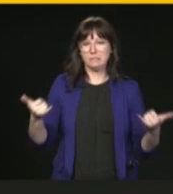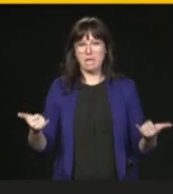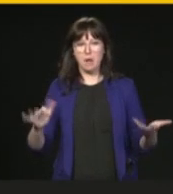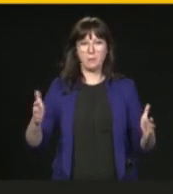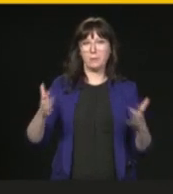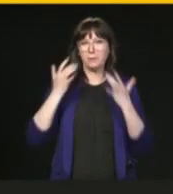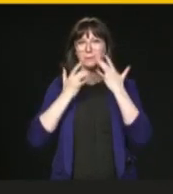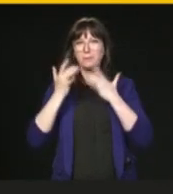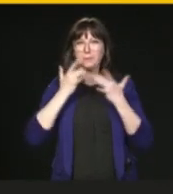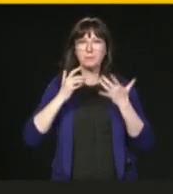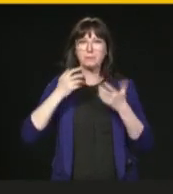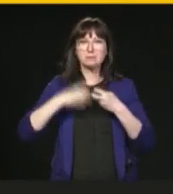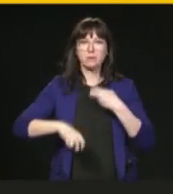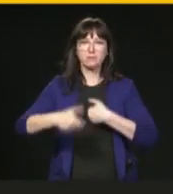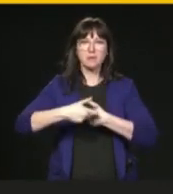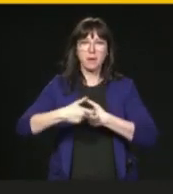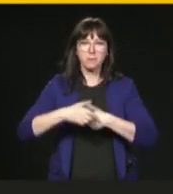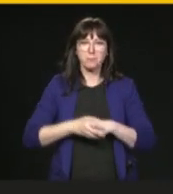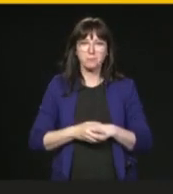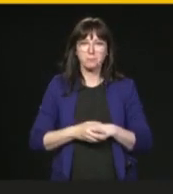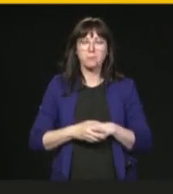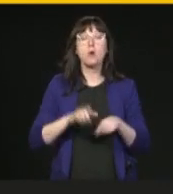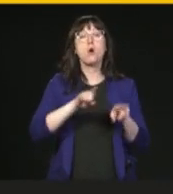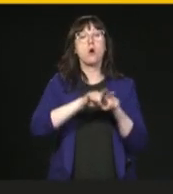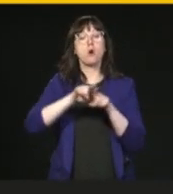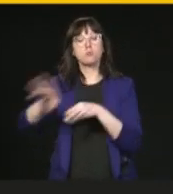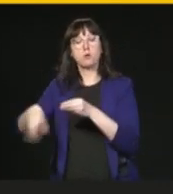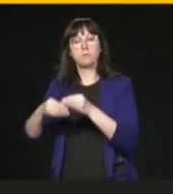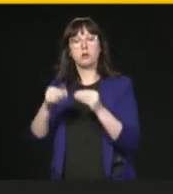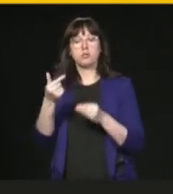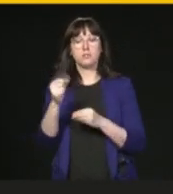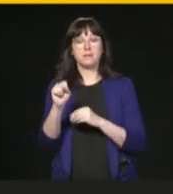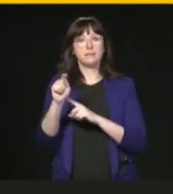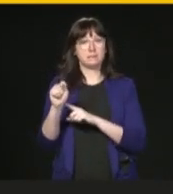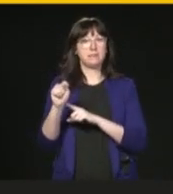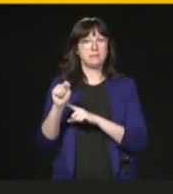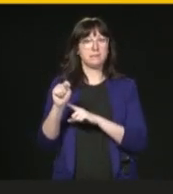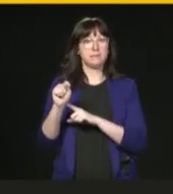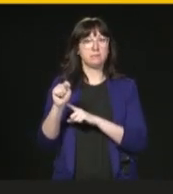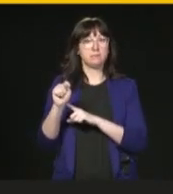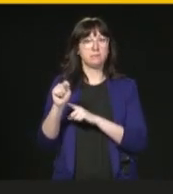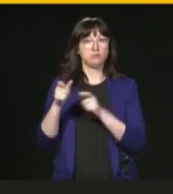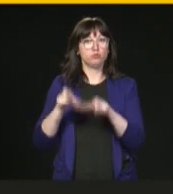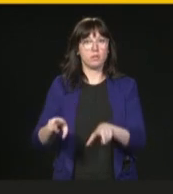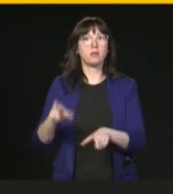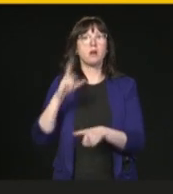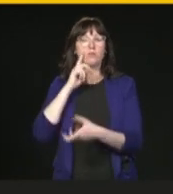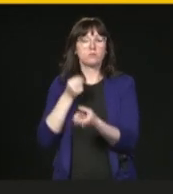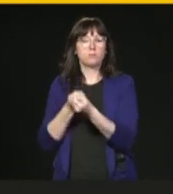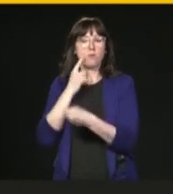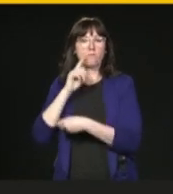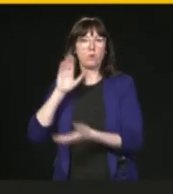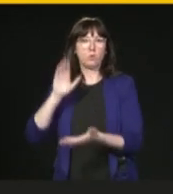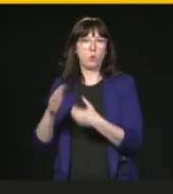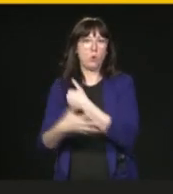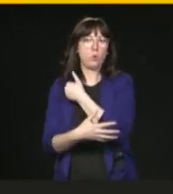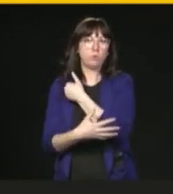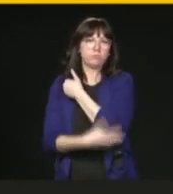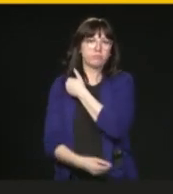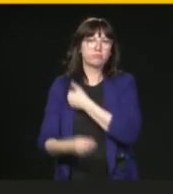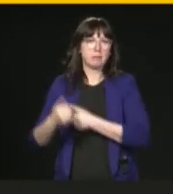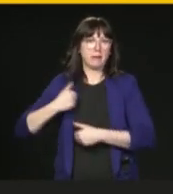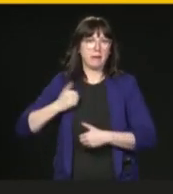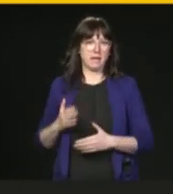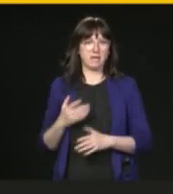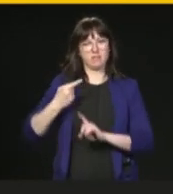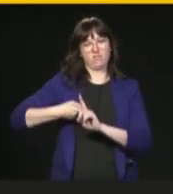uncertain times. We'll also be supplementing the GST credit, which is sent to low-income Canadians every few